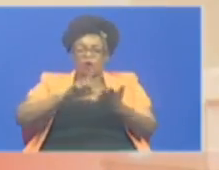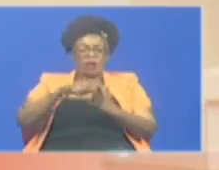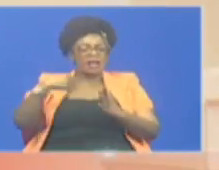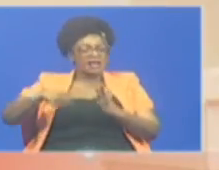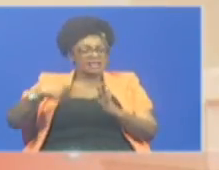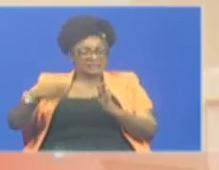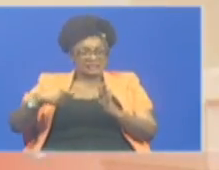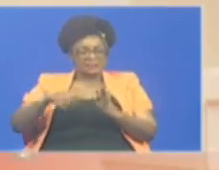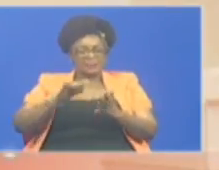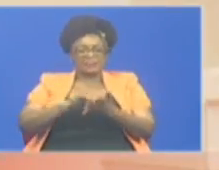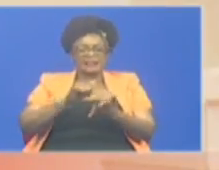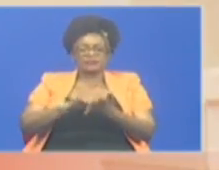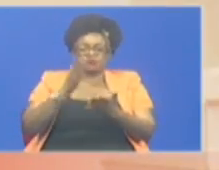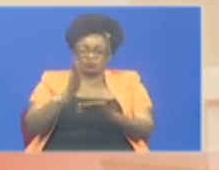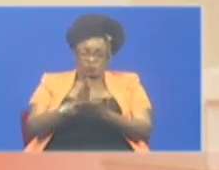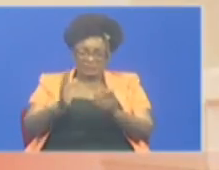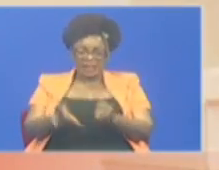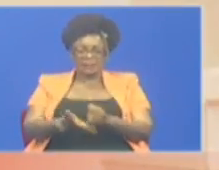has stepped into the gap.